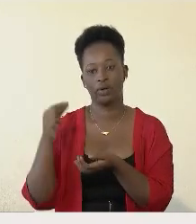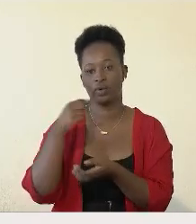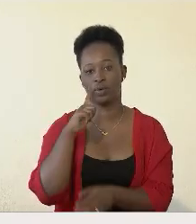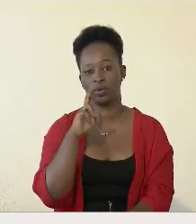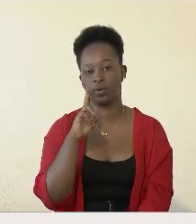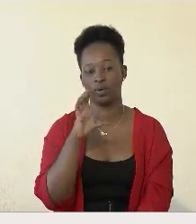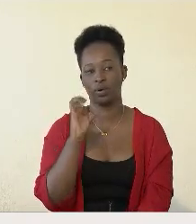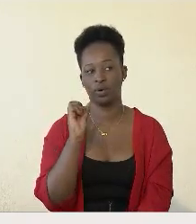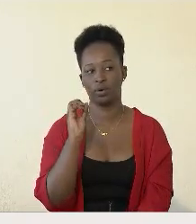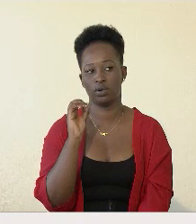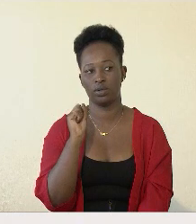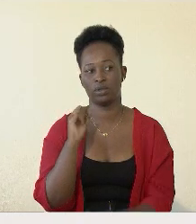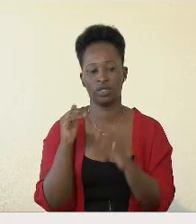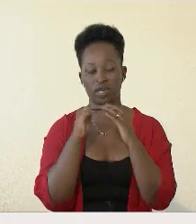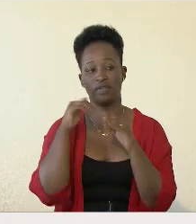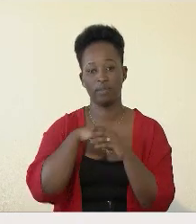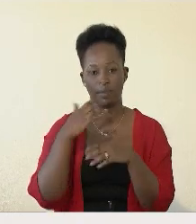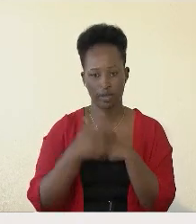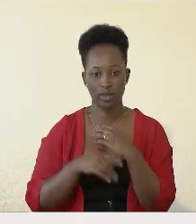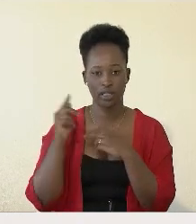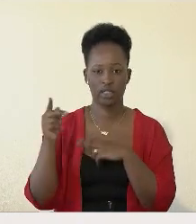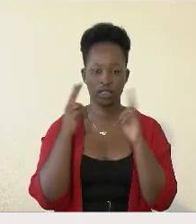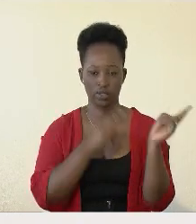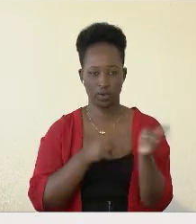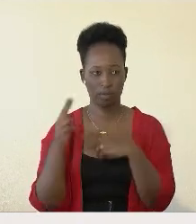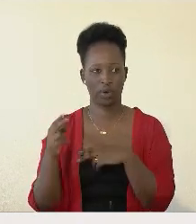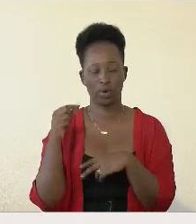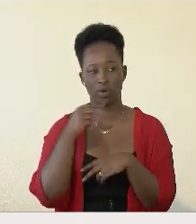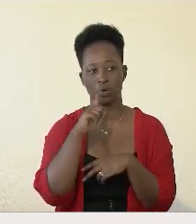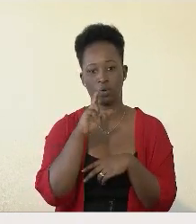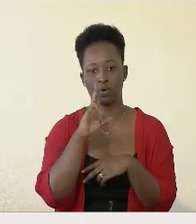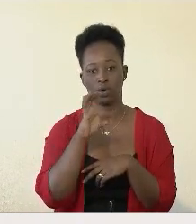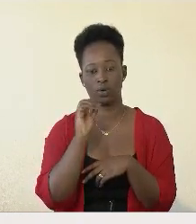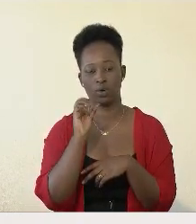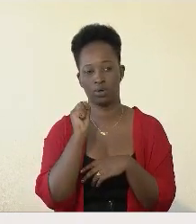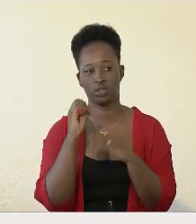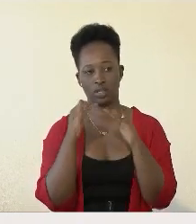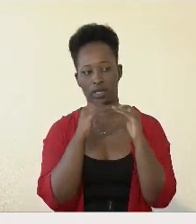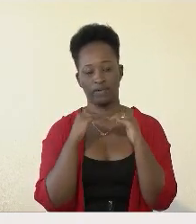We have a chart. This is a normal glucose level. So the normal glucose level is ranging